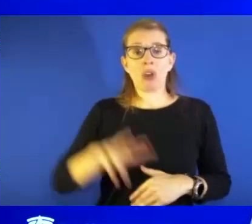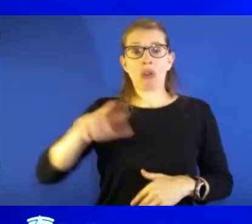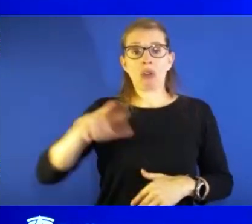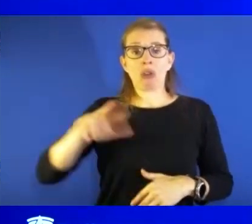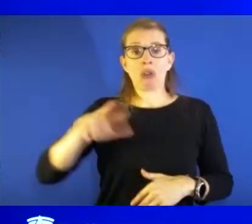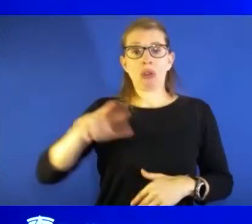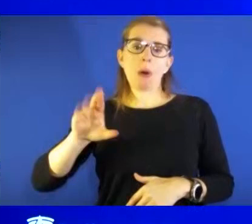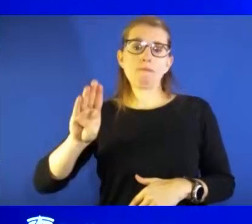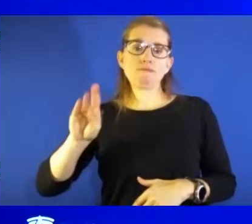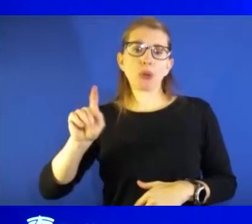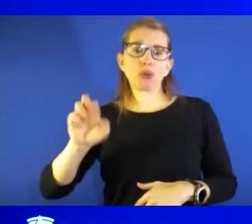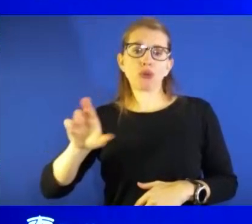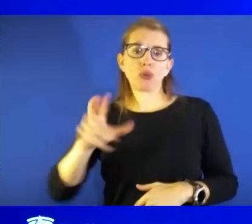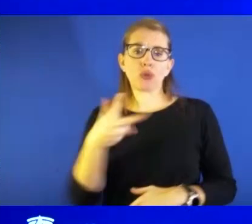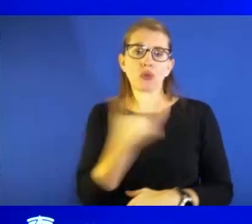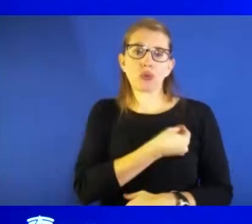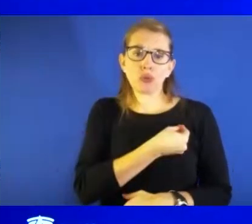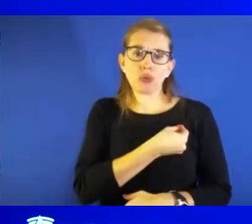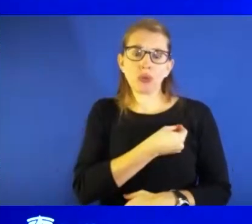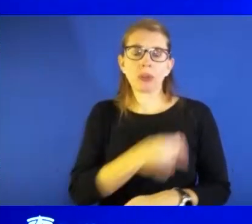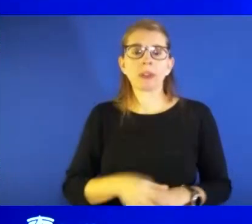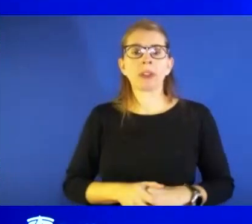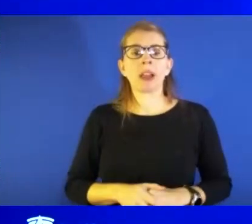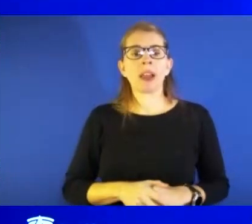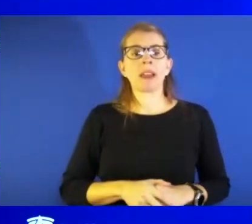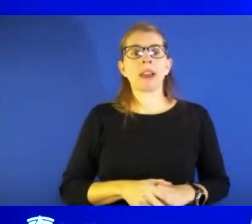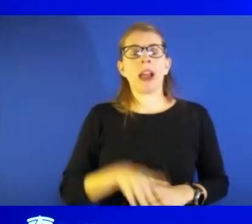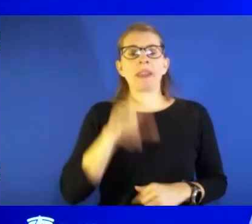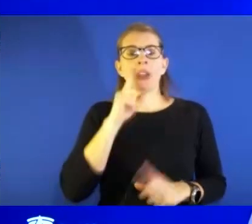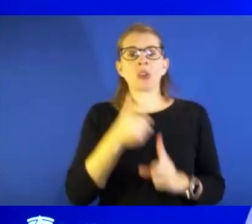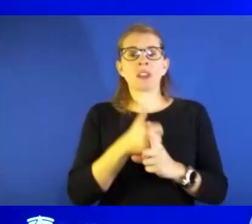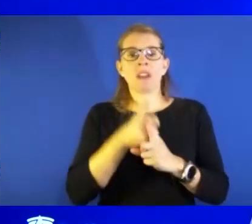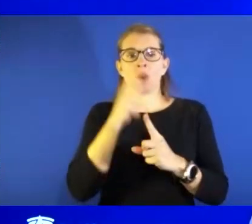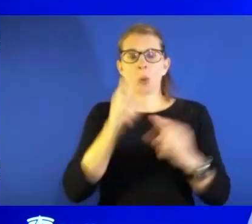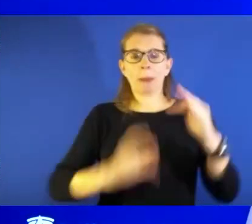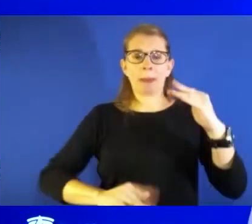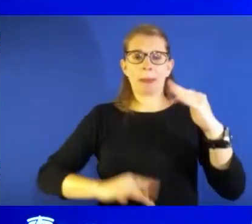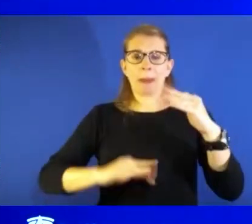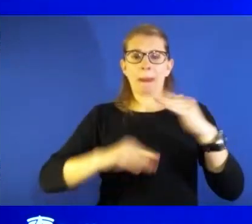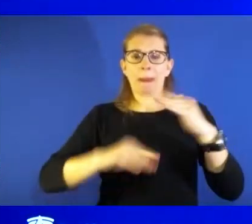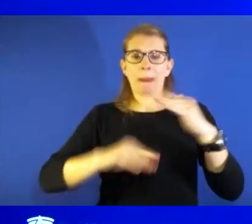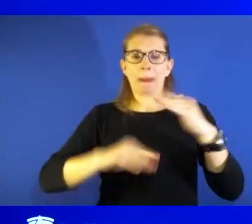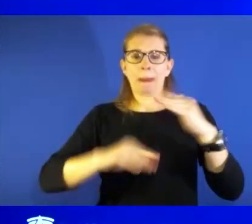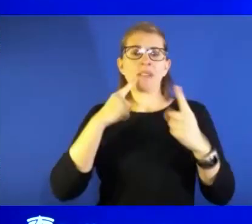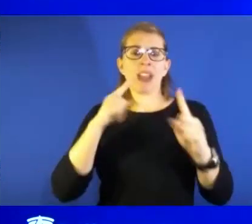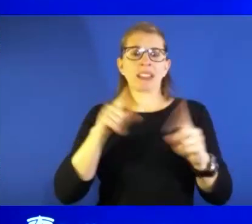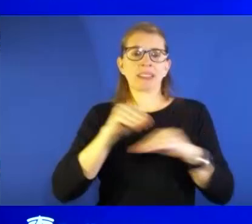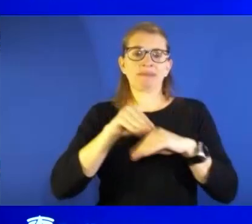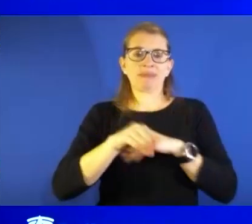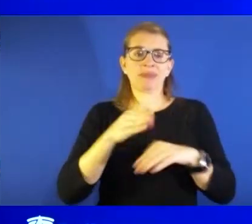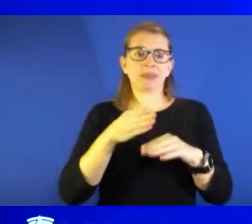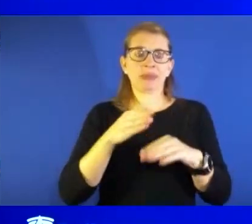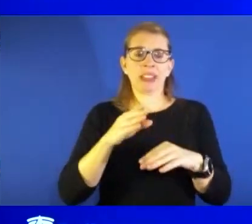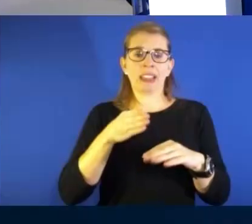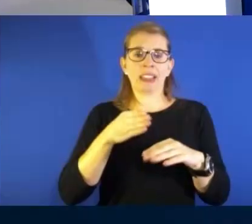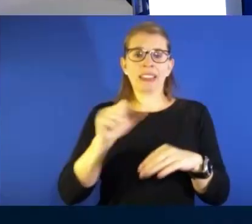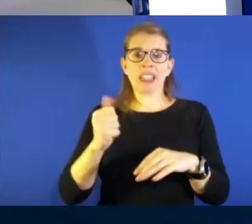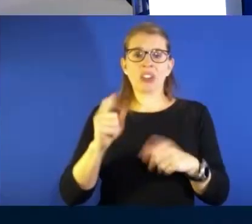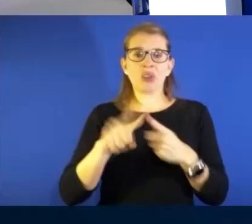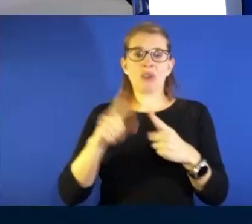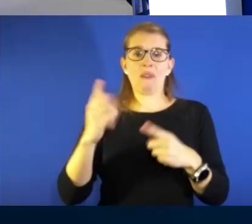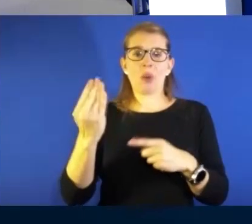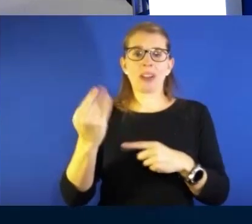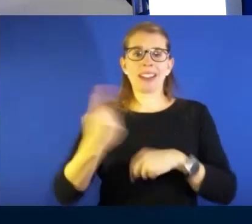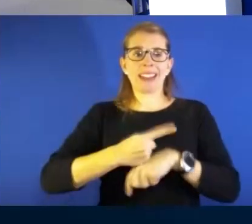dose, you're probably going to reach as much maximal effect as you can within that 10 to 14 days after that dose. So